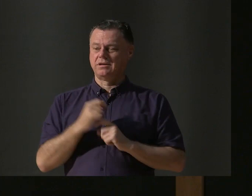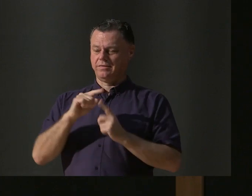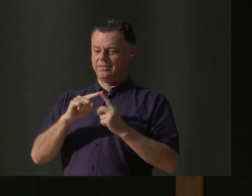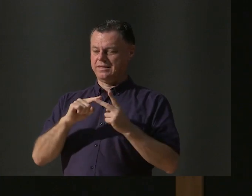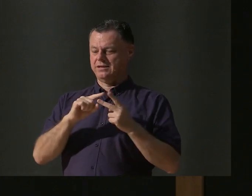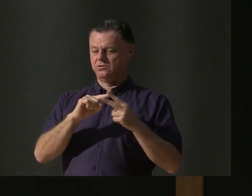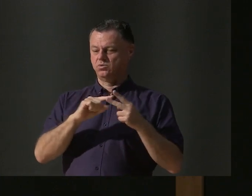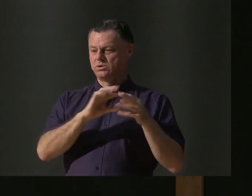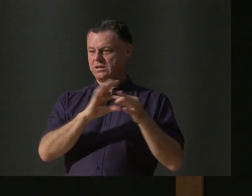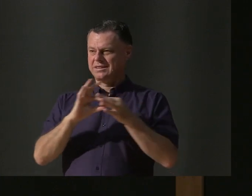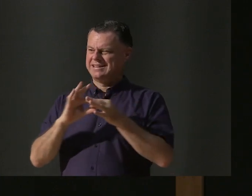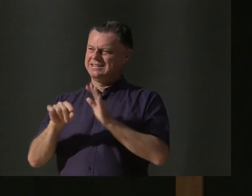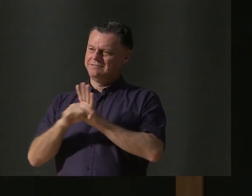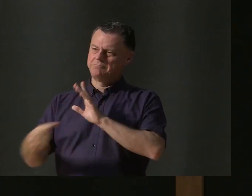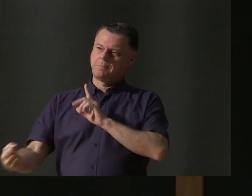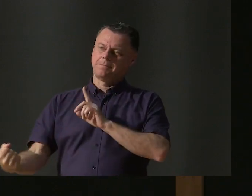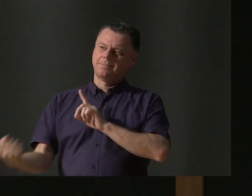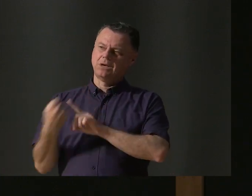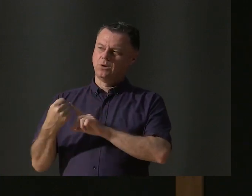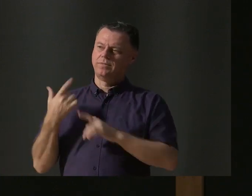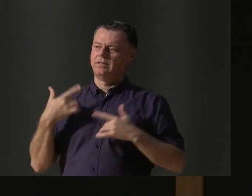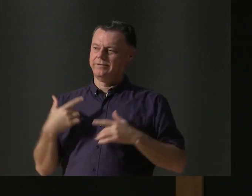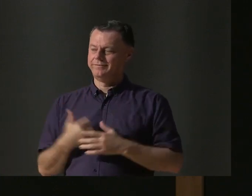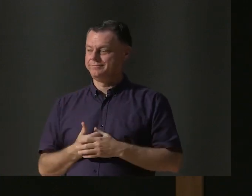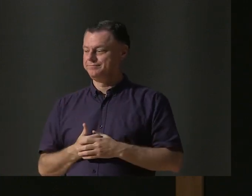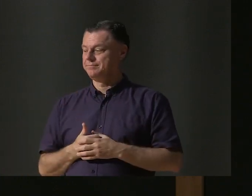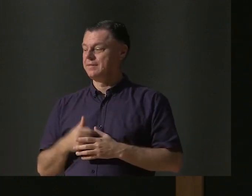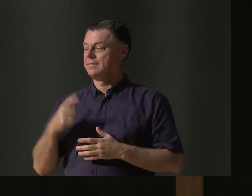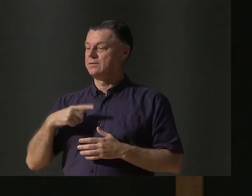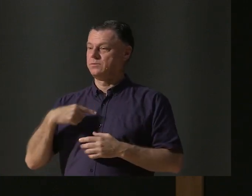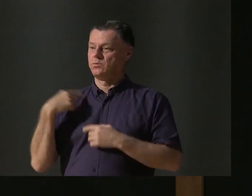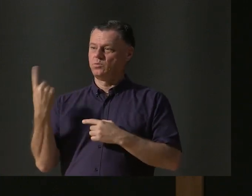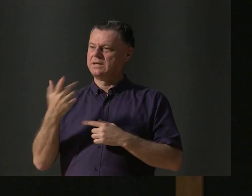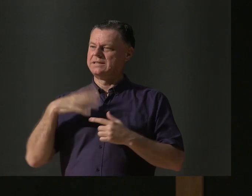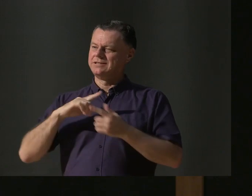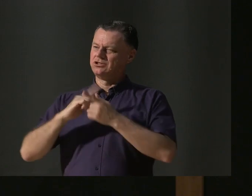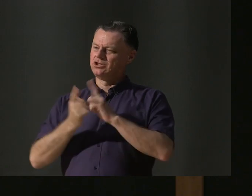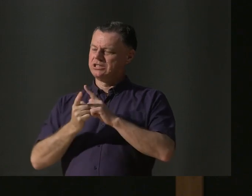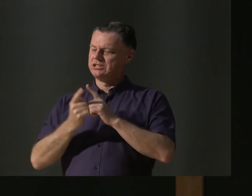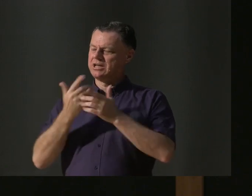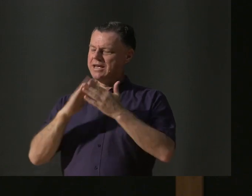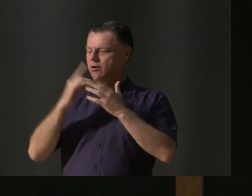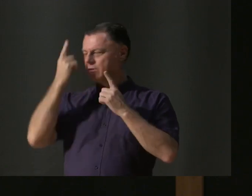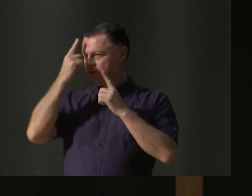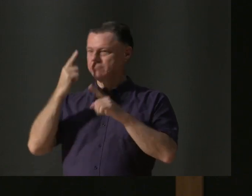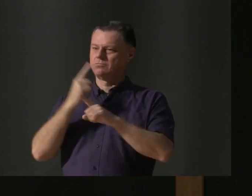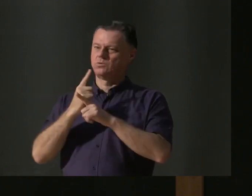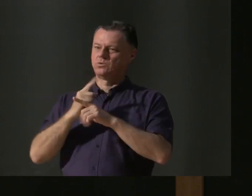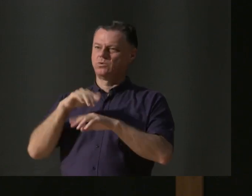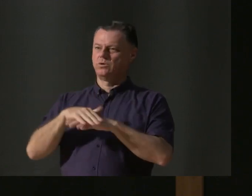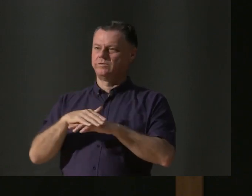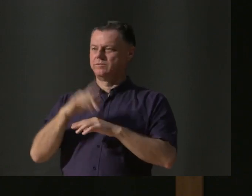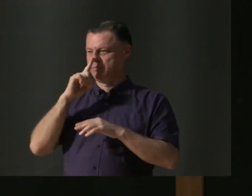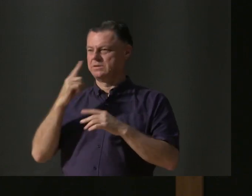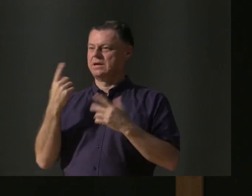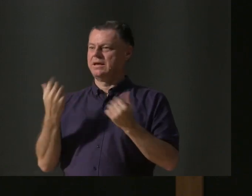their lives severely. This is why we need to change the way that we talk about